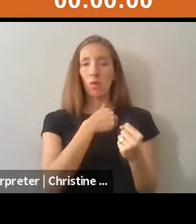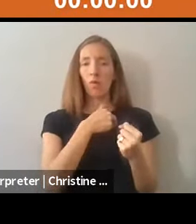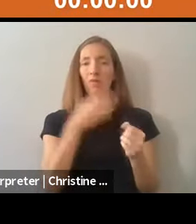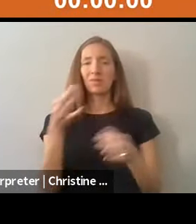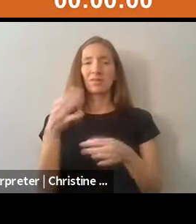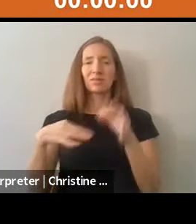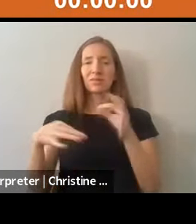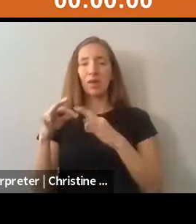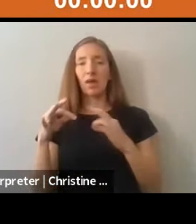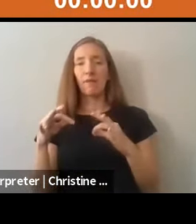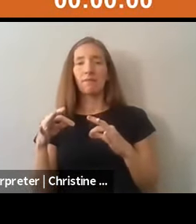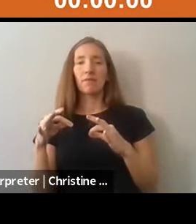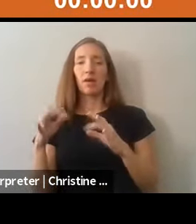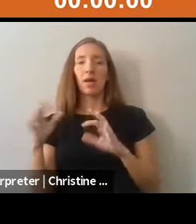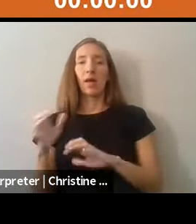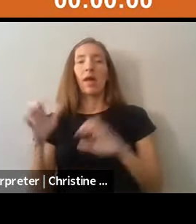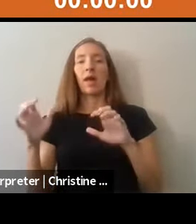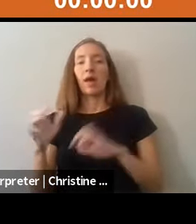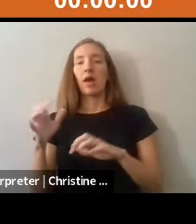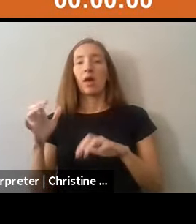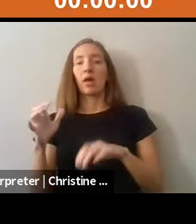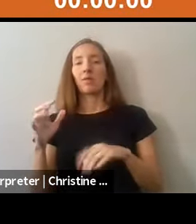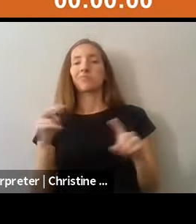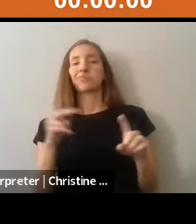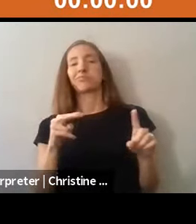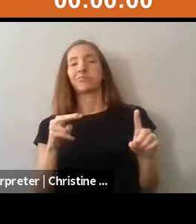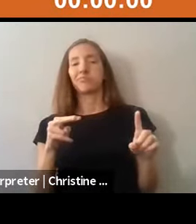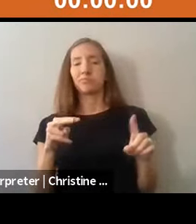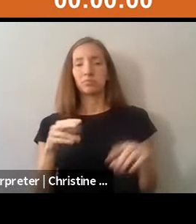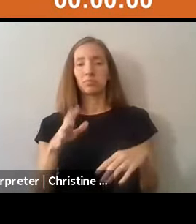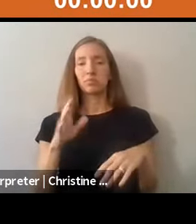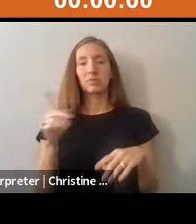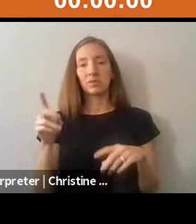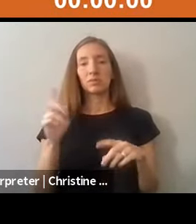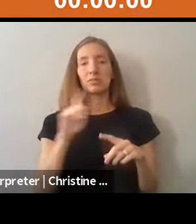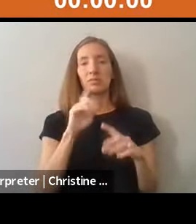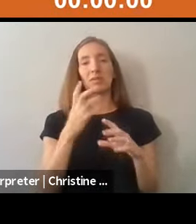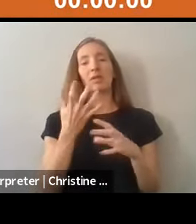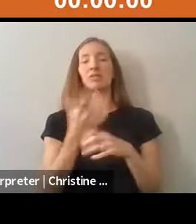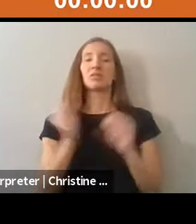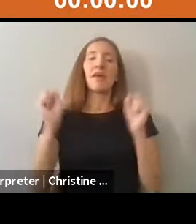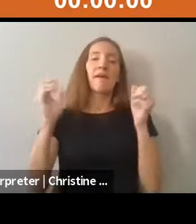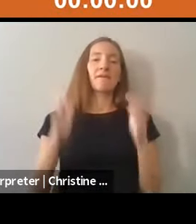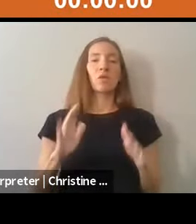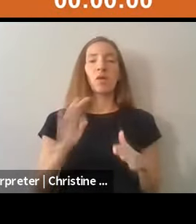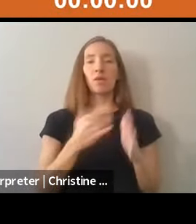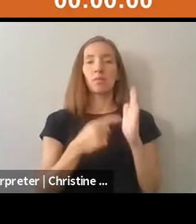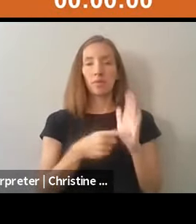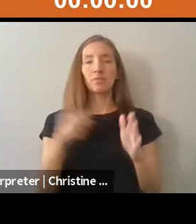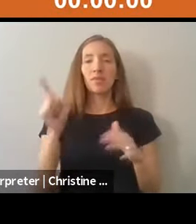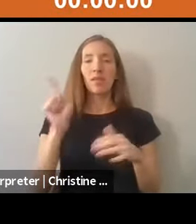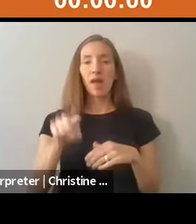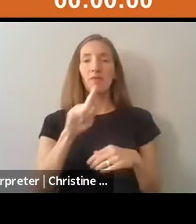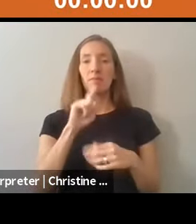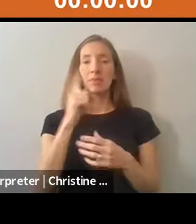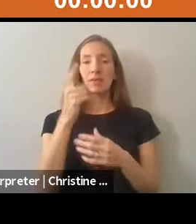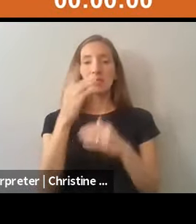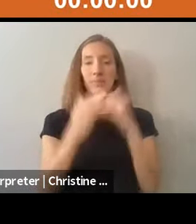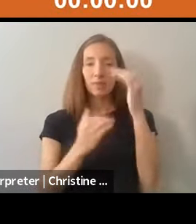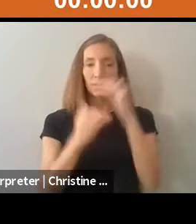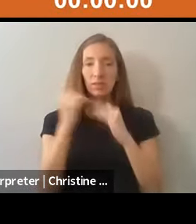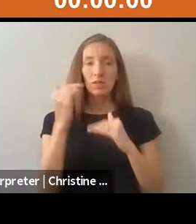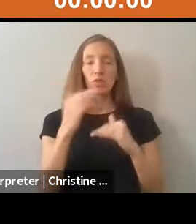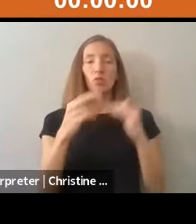savior models on communities around the world. We have to build bridges between survivors, women's rights